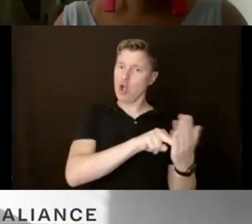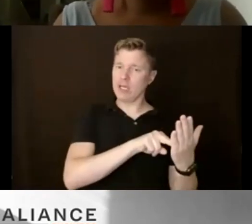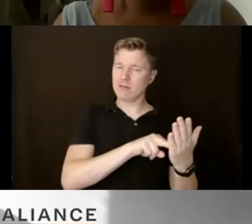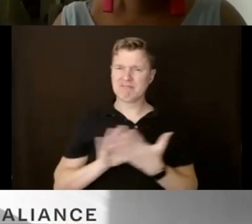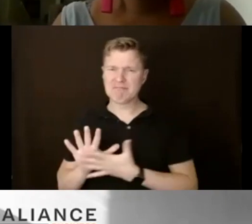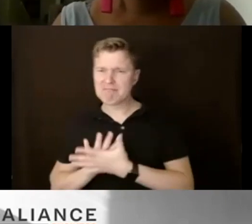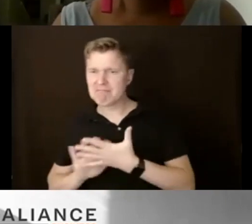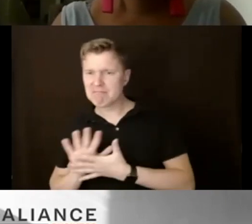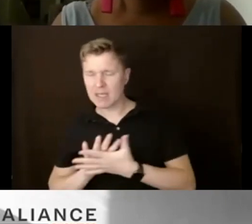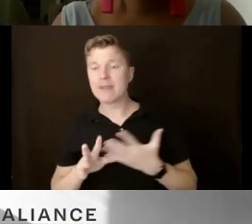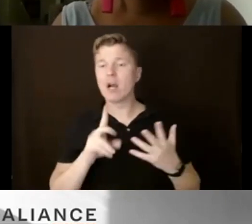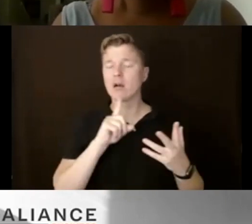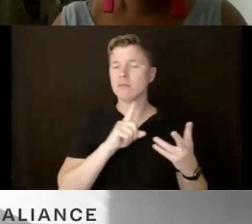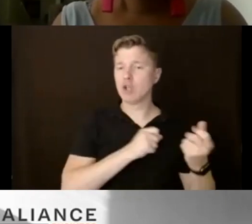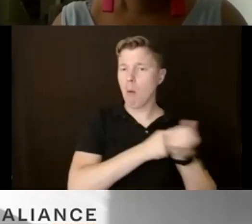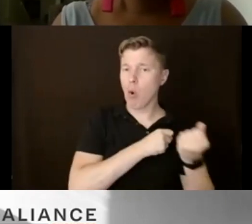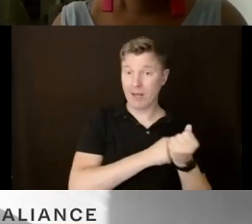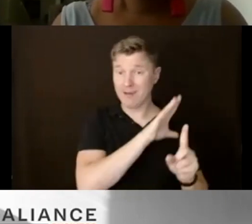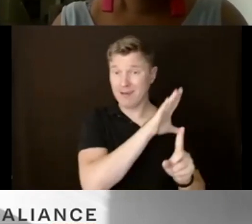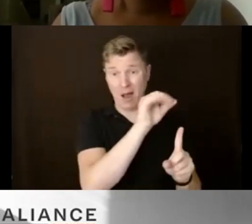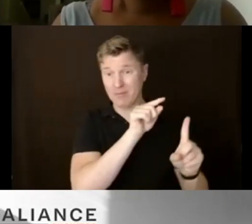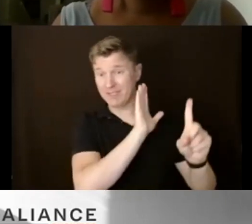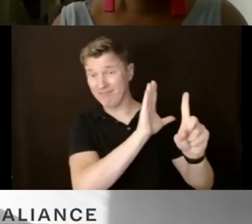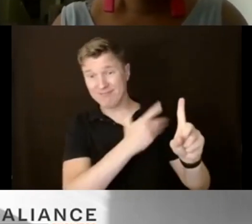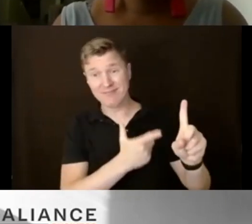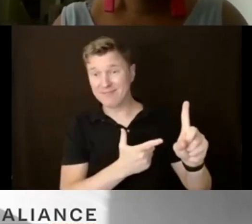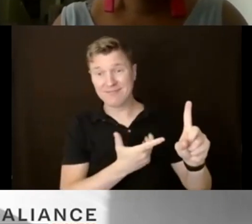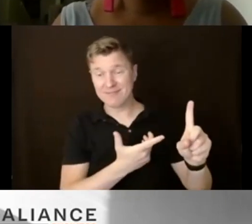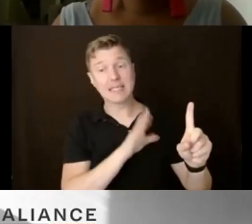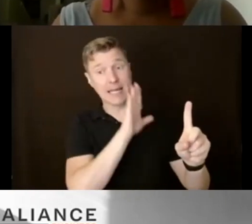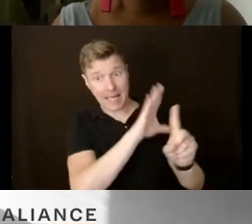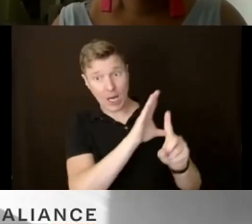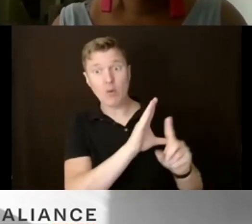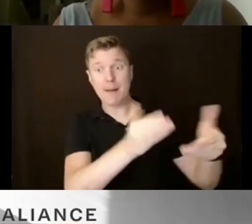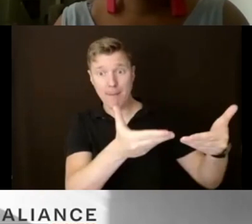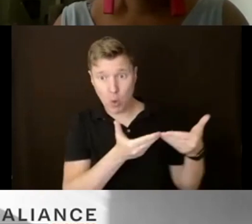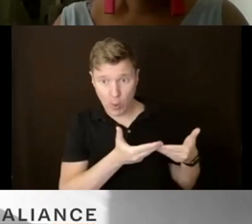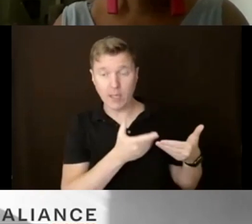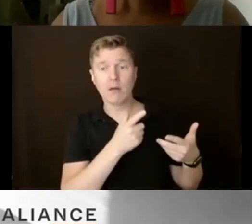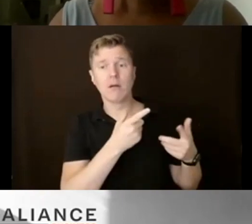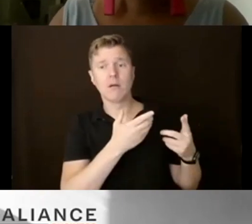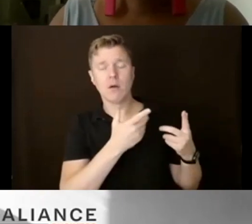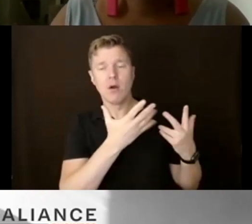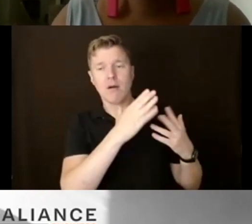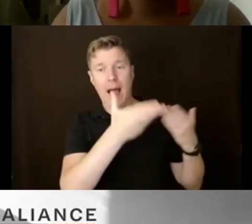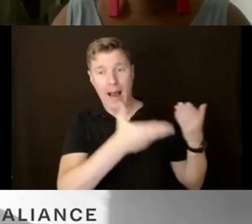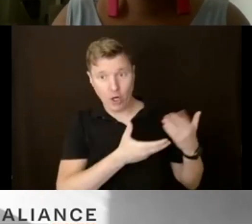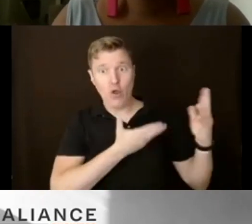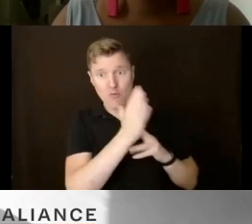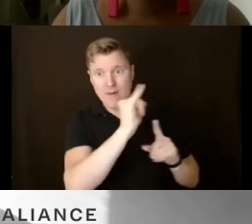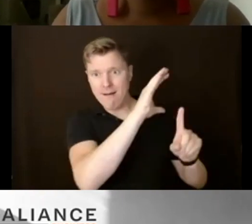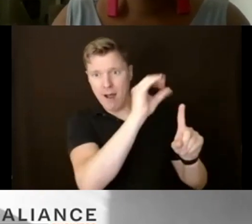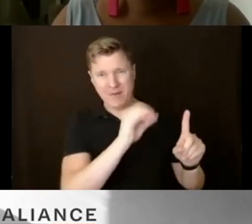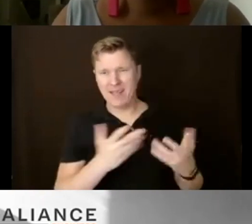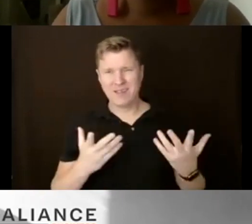for the company. They're going to look out for those who employed them. And I feel like just in general, even there's such a lack